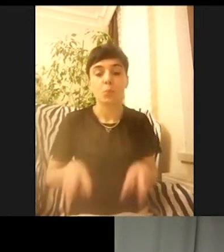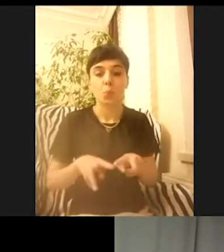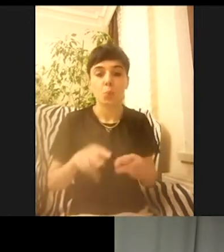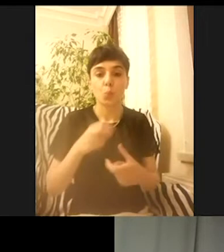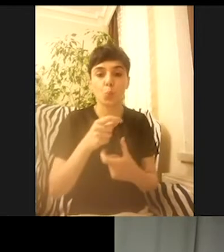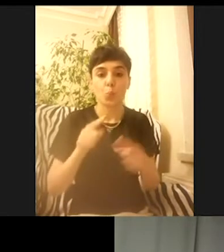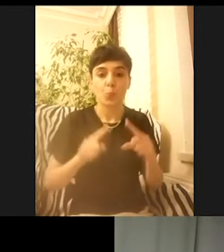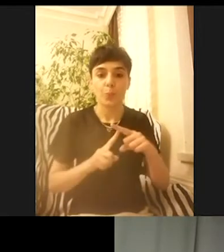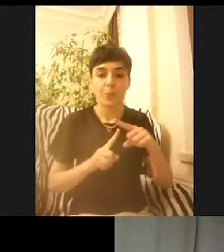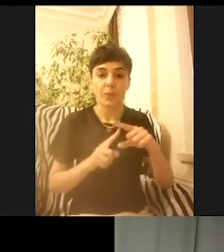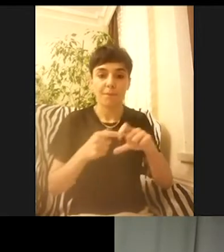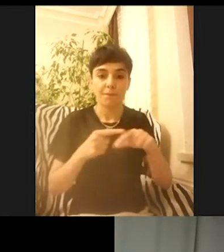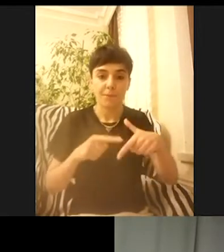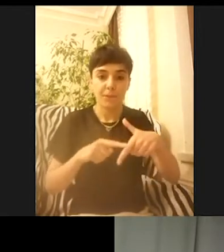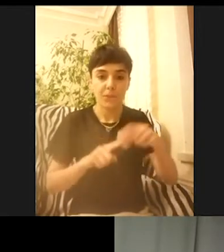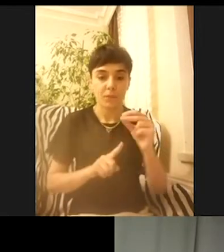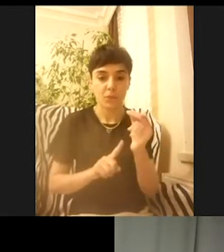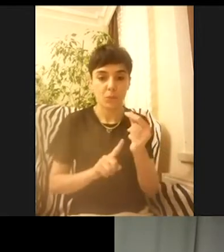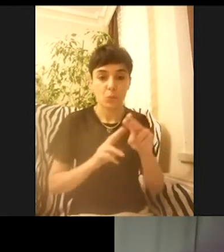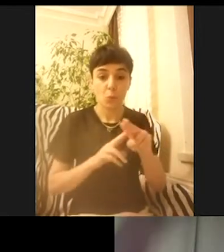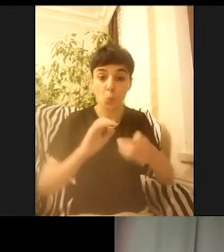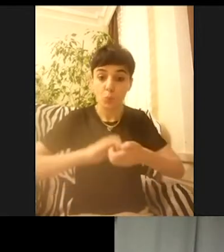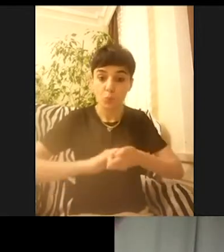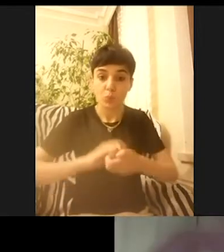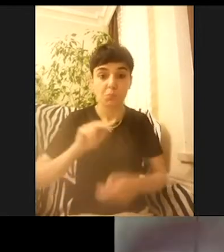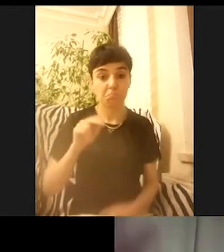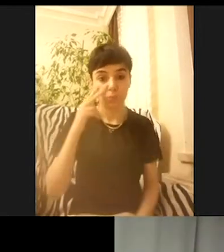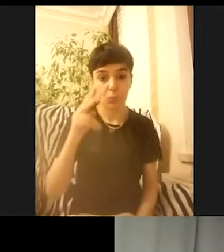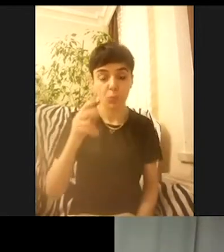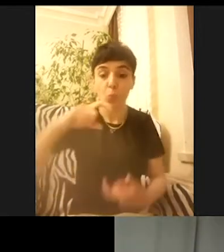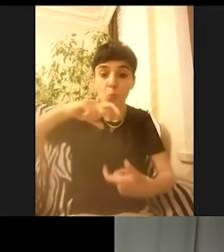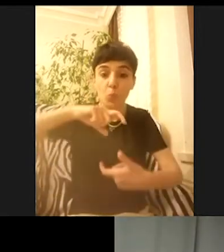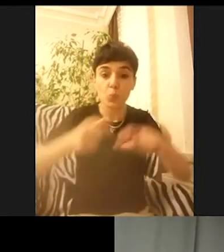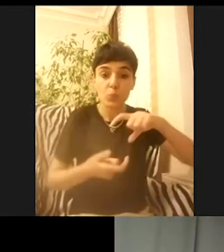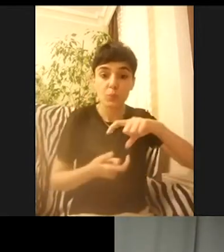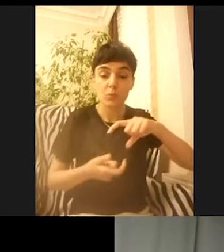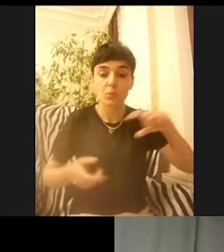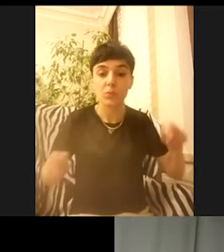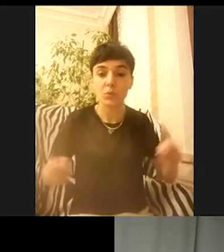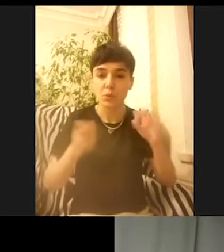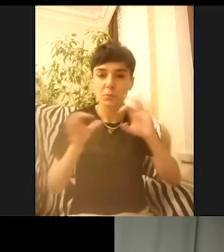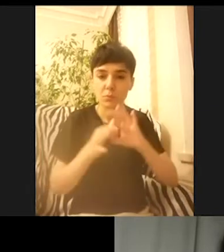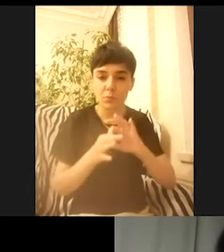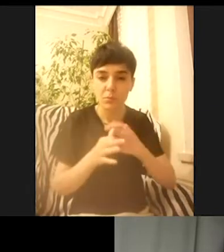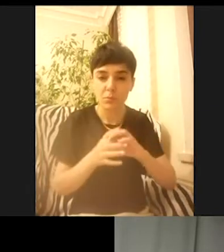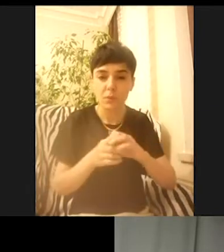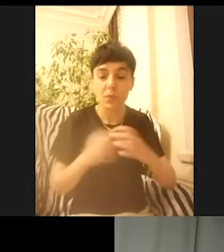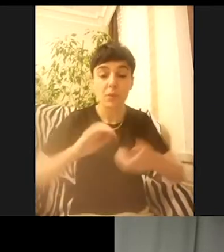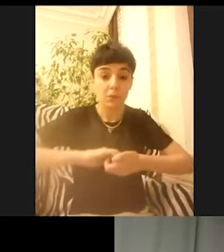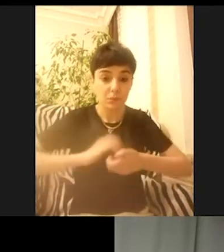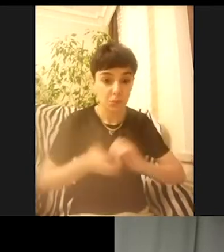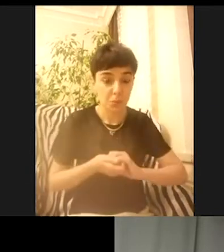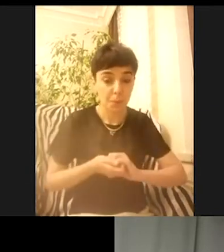means not just solidarity between the nations, it is the international solidarity, but transnational